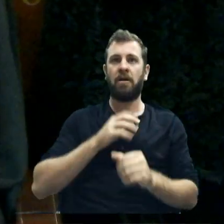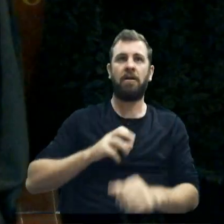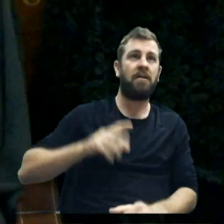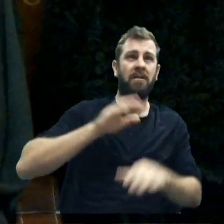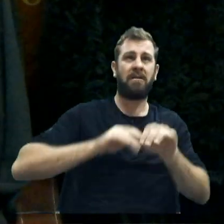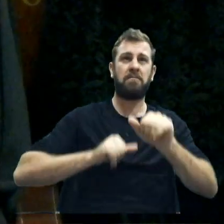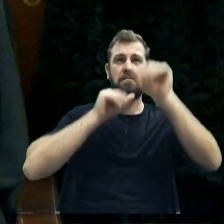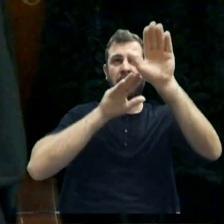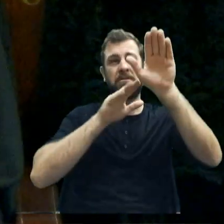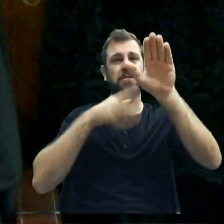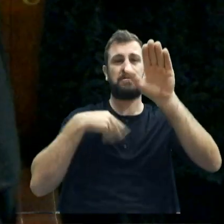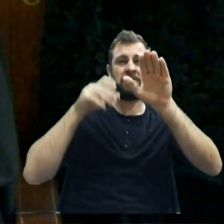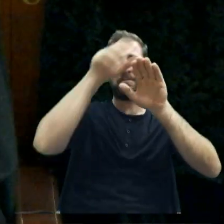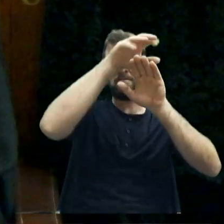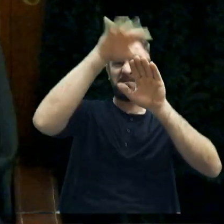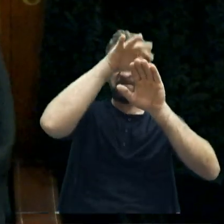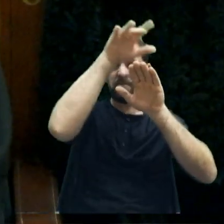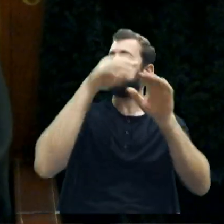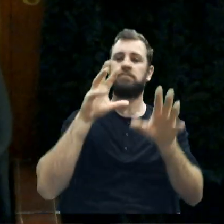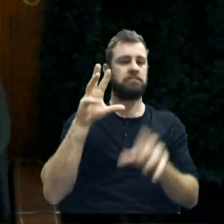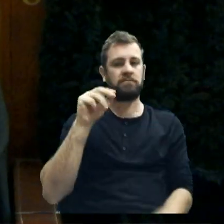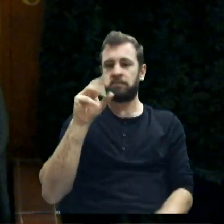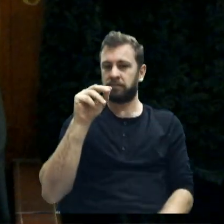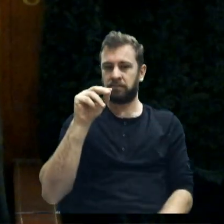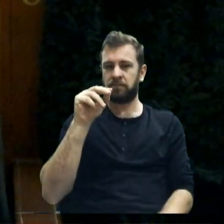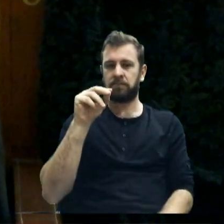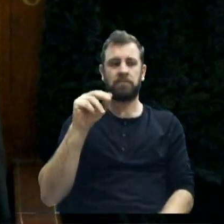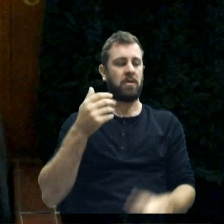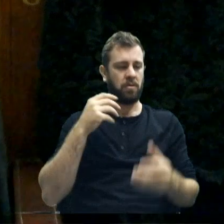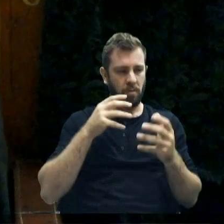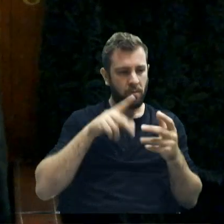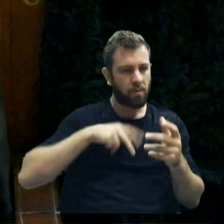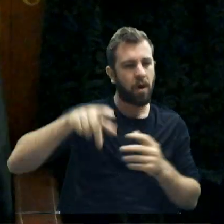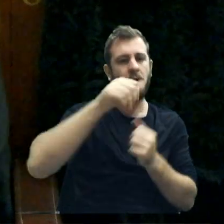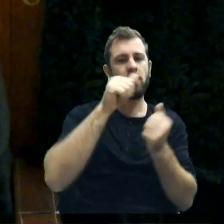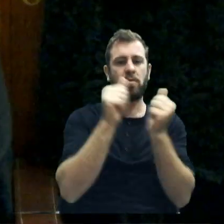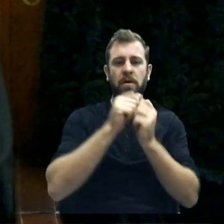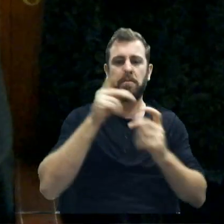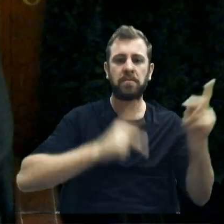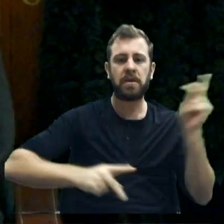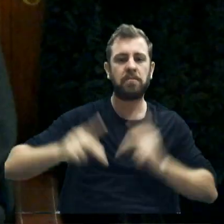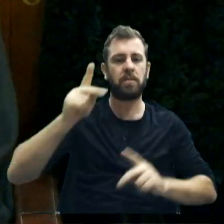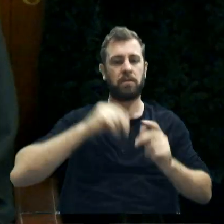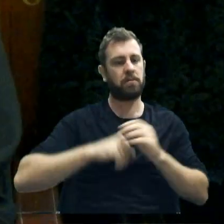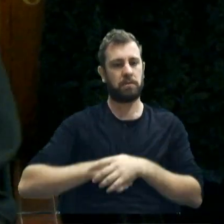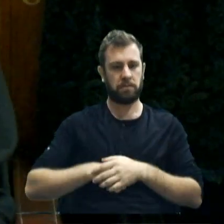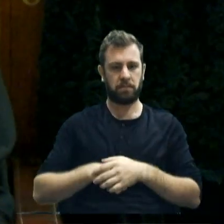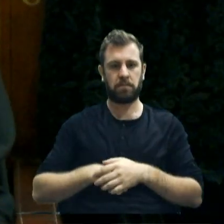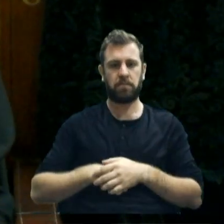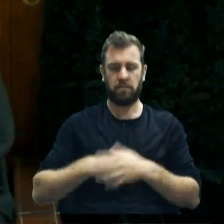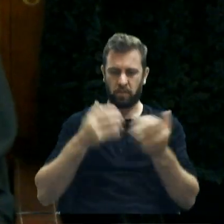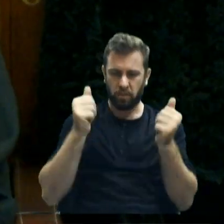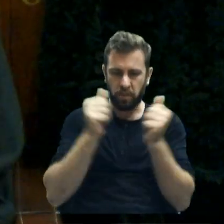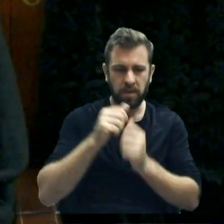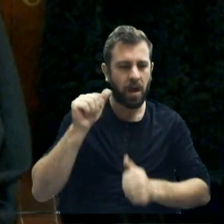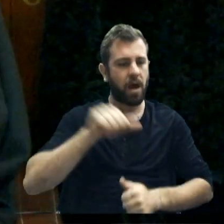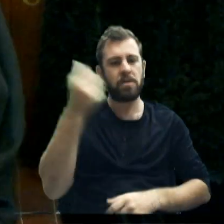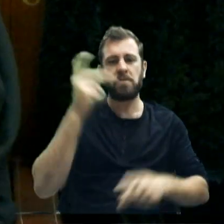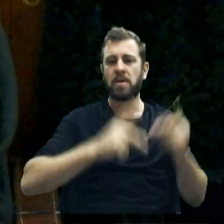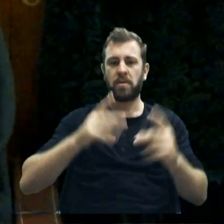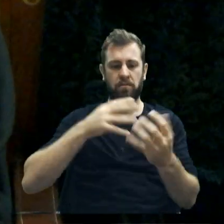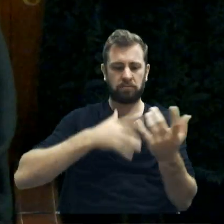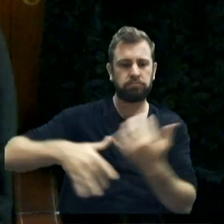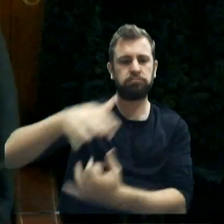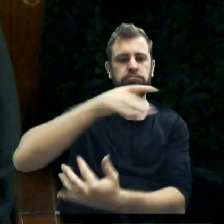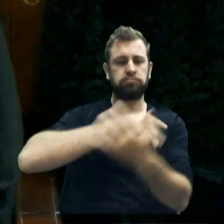do ibadah there. No, you have to be bain mardum. You have to be with the people, amongst the people, traveling with